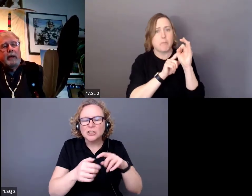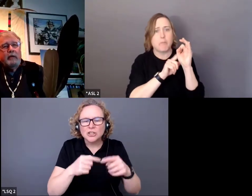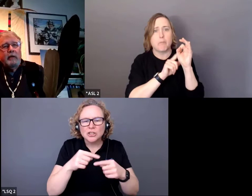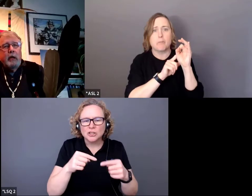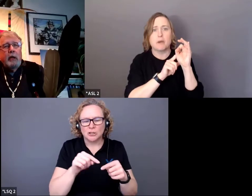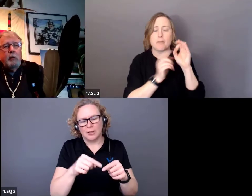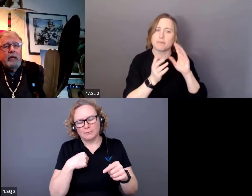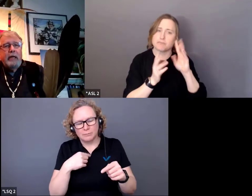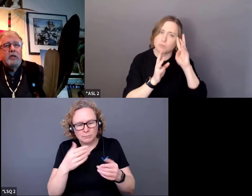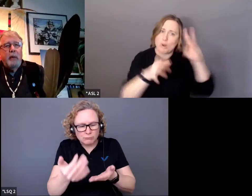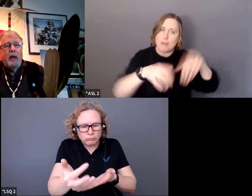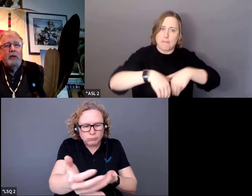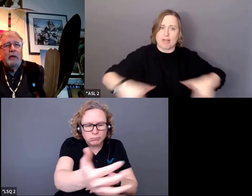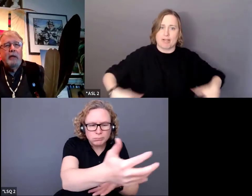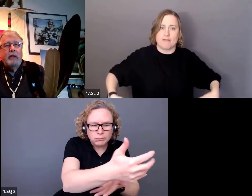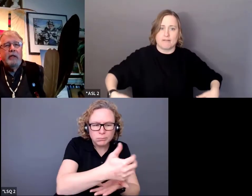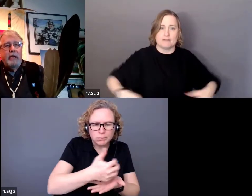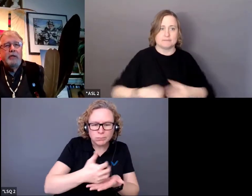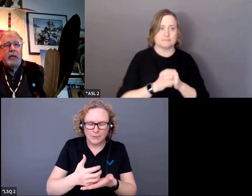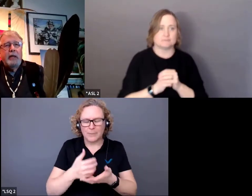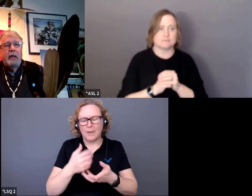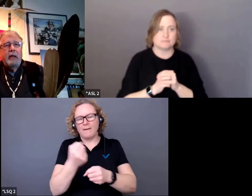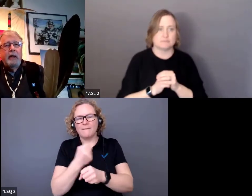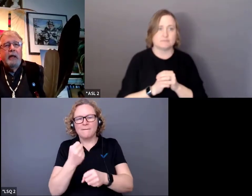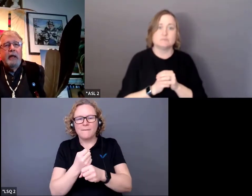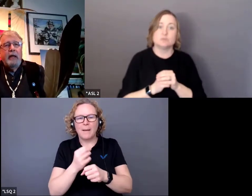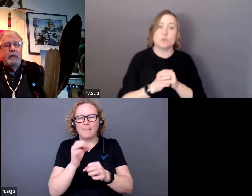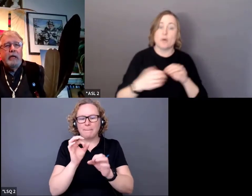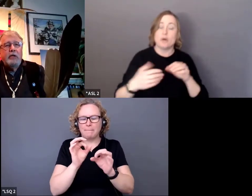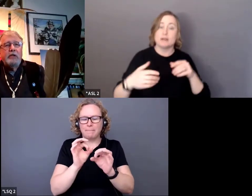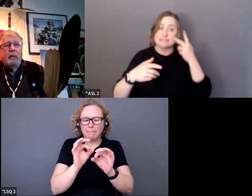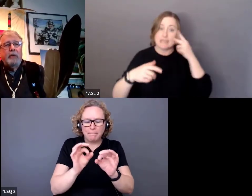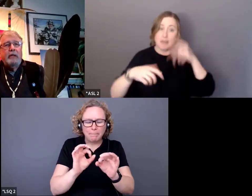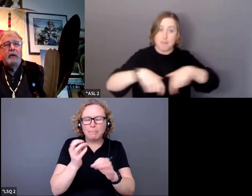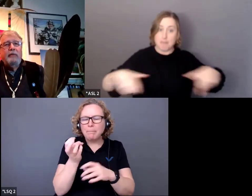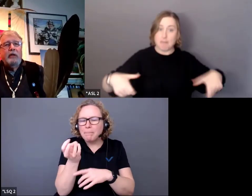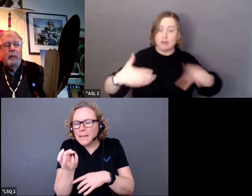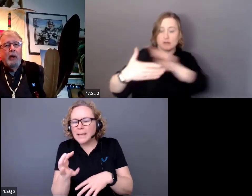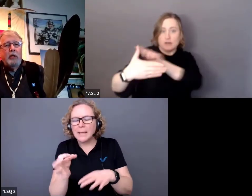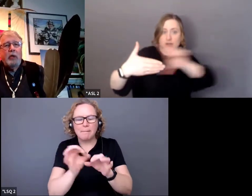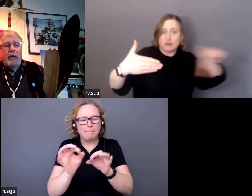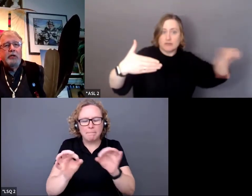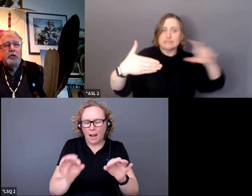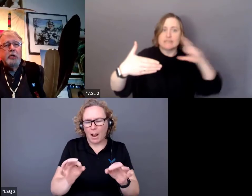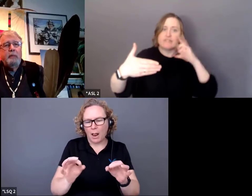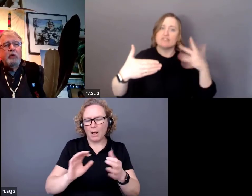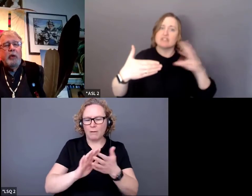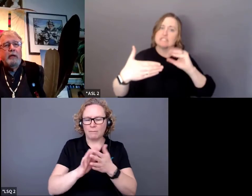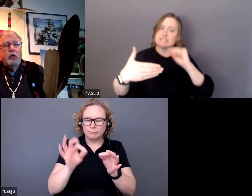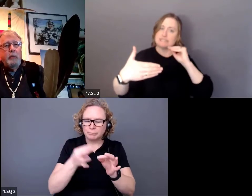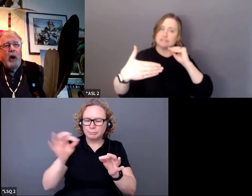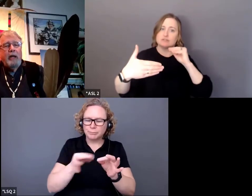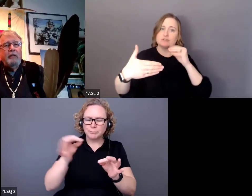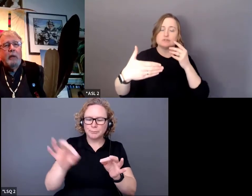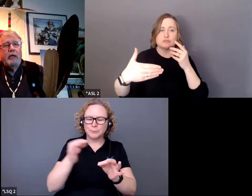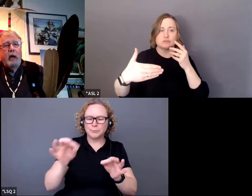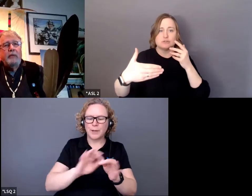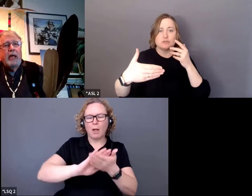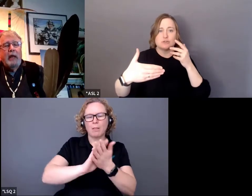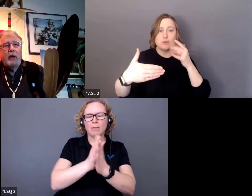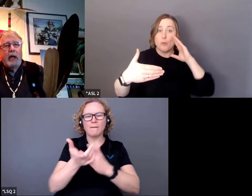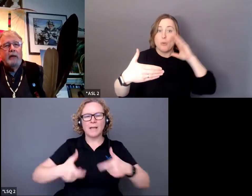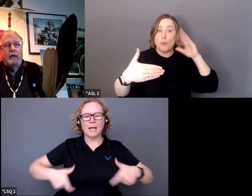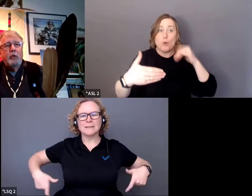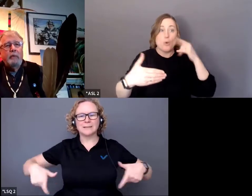belts, within each belt is a teaching. It teaches something different about the relationship between the two parties that would